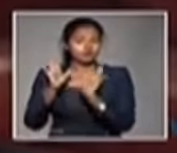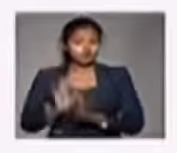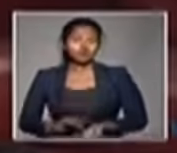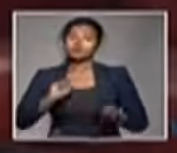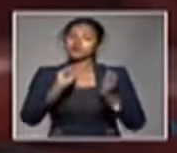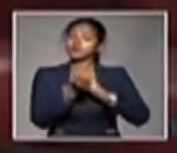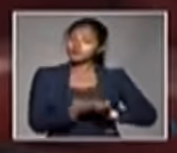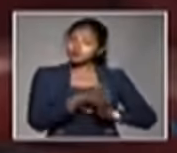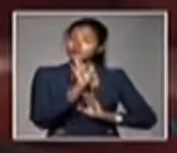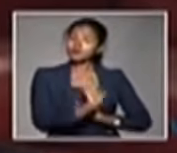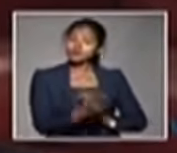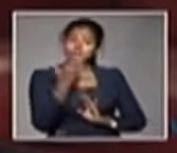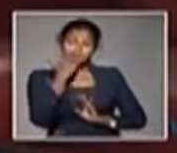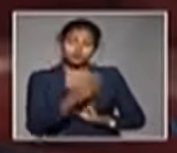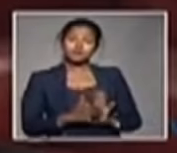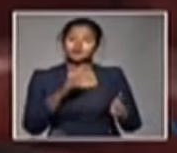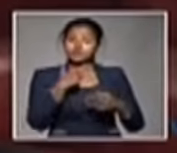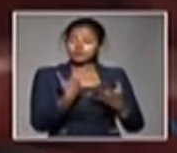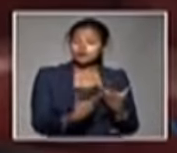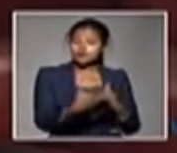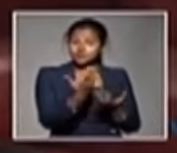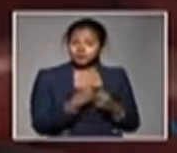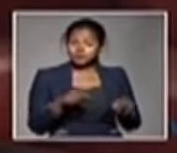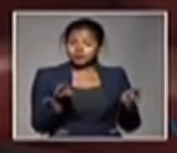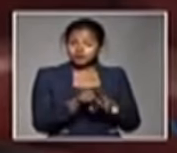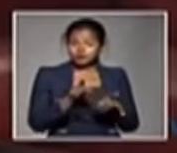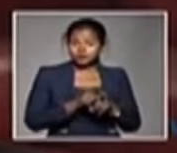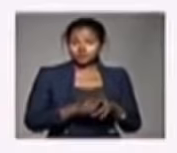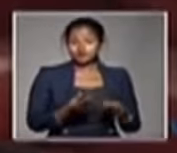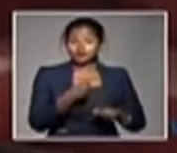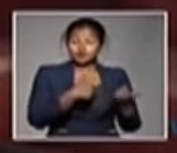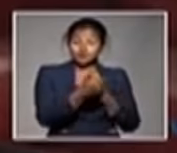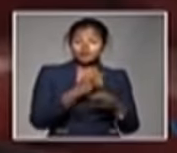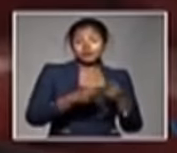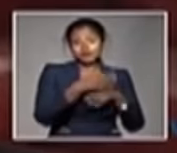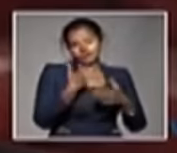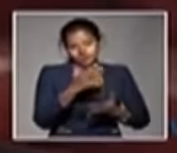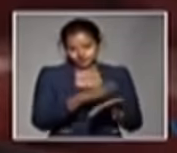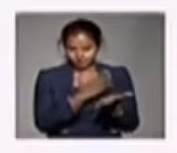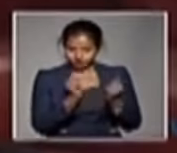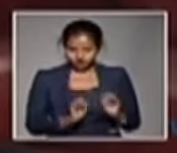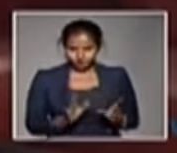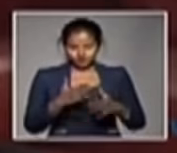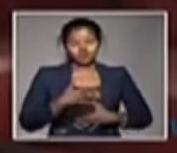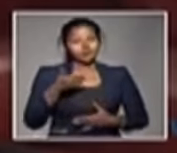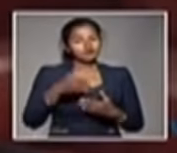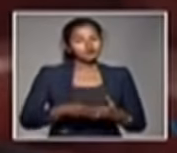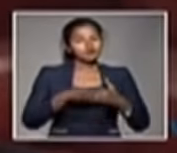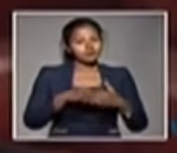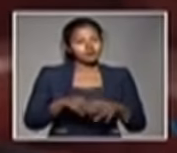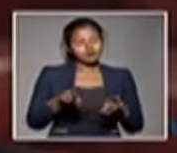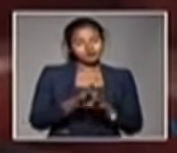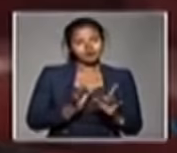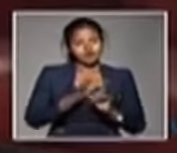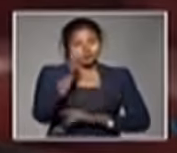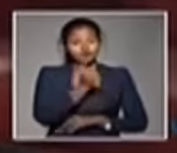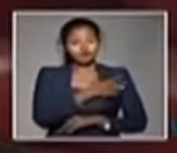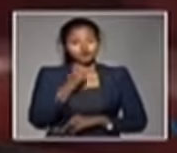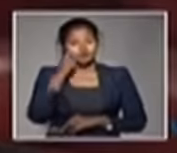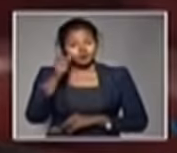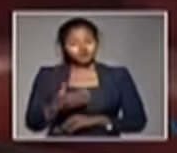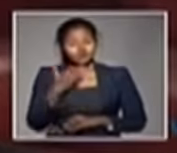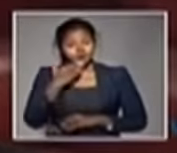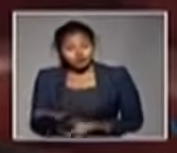into an occasion in which they can score brownie points by congratulating His Excellency the President,